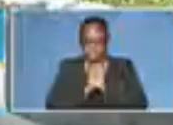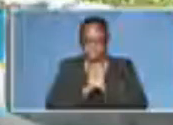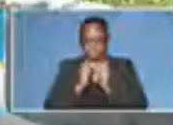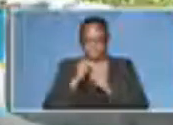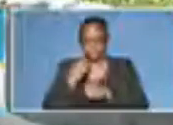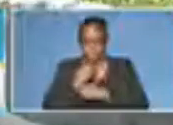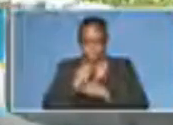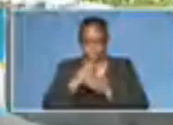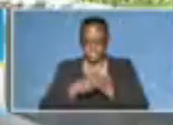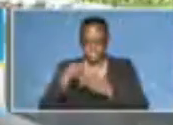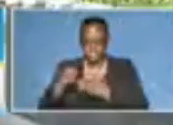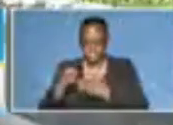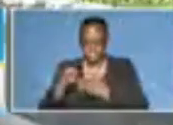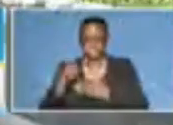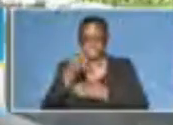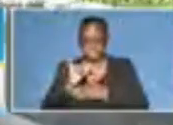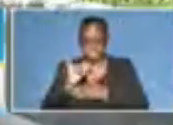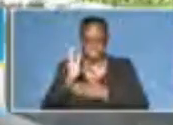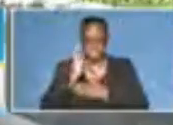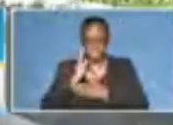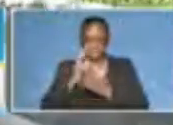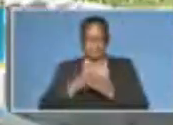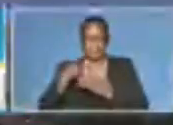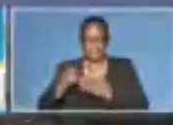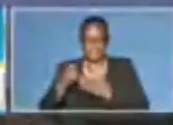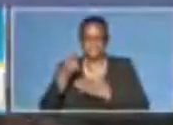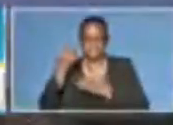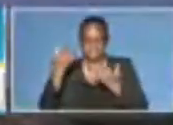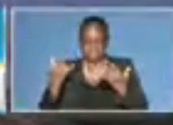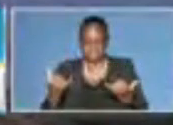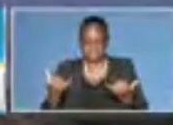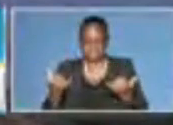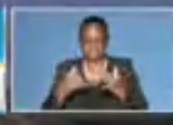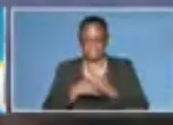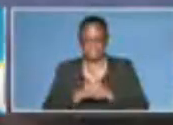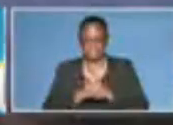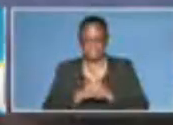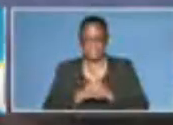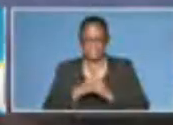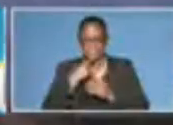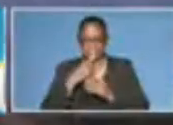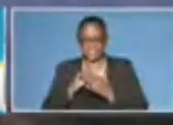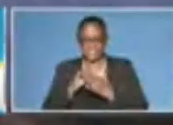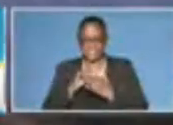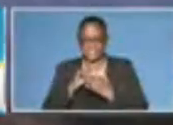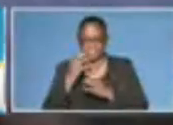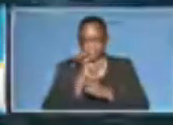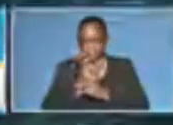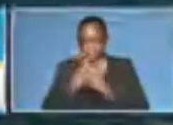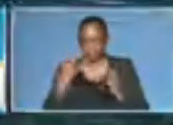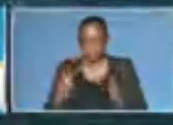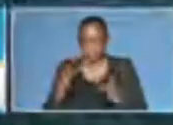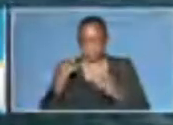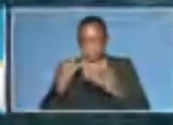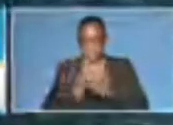fine or fees fall under that agencies, that is the agencies who take charge. Financial Secretary in the Ministry of Finance, Simon Wilson, believes